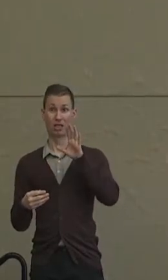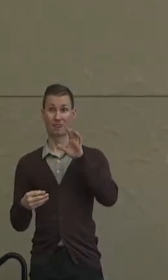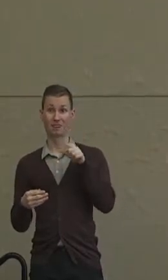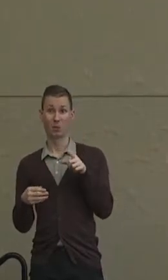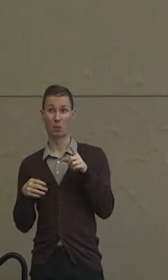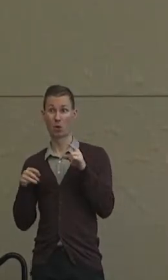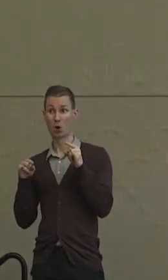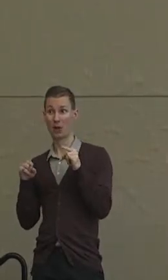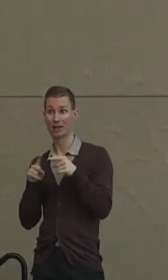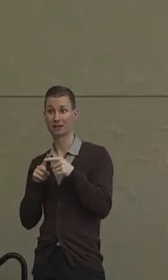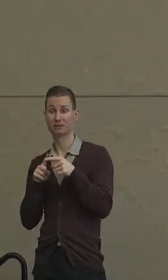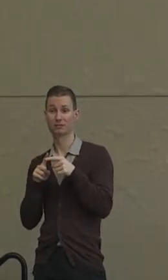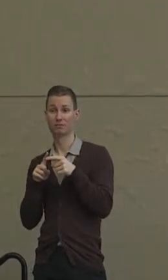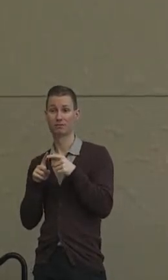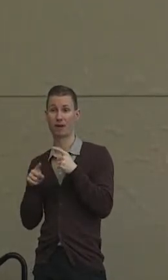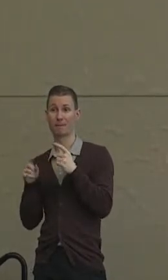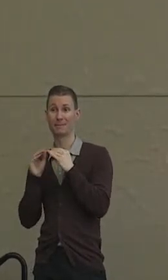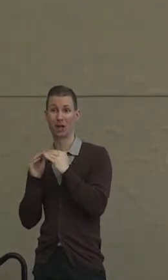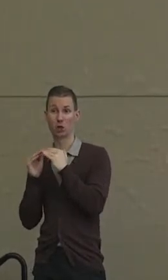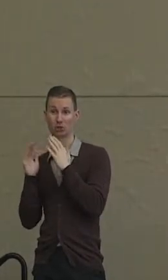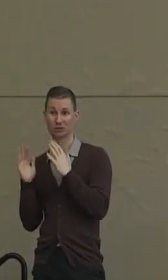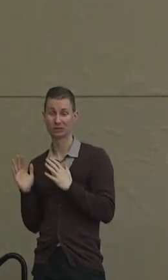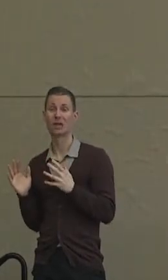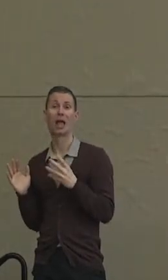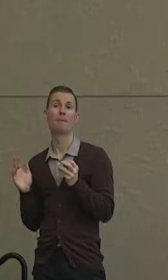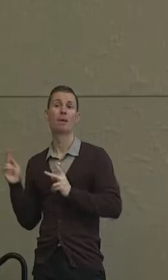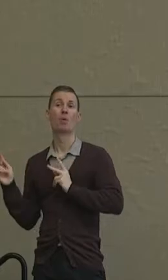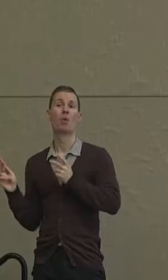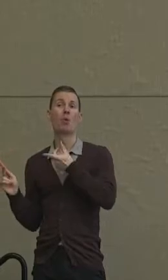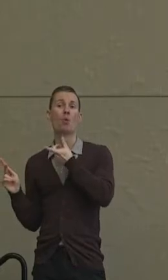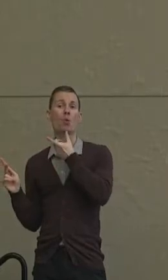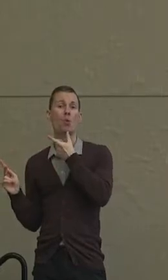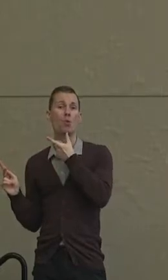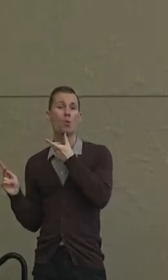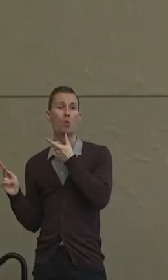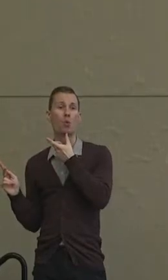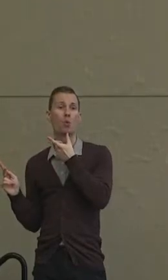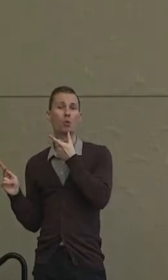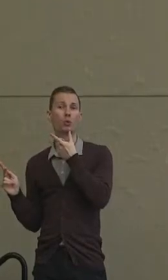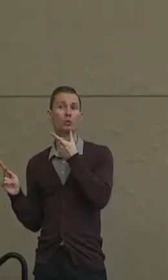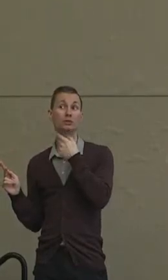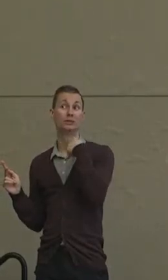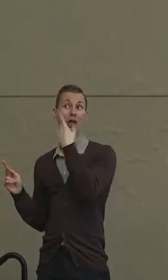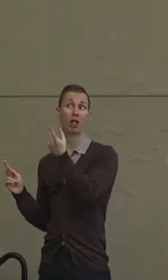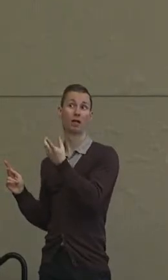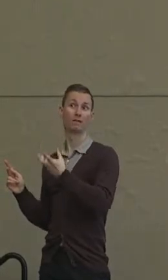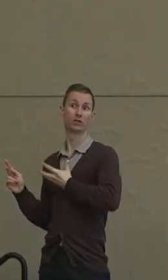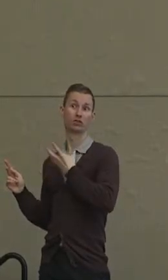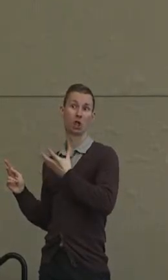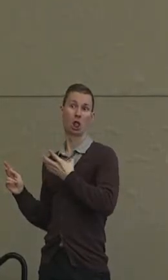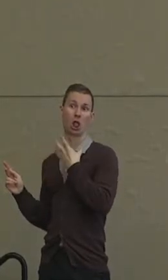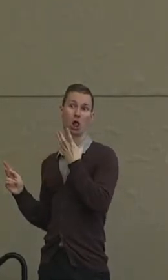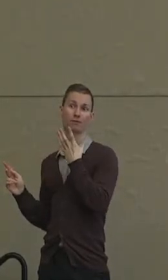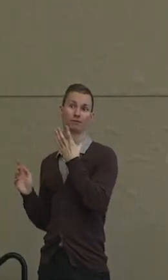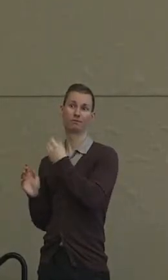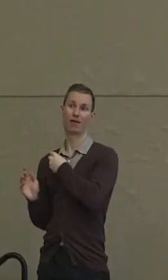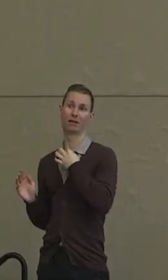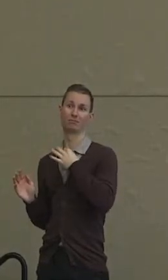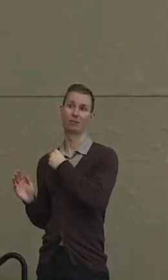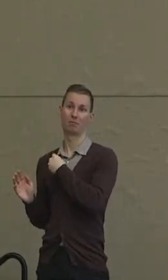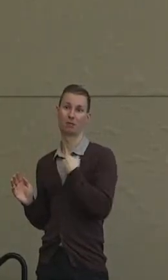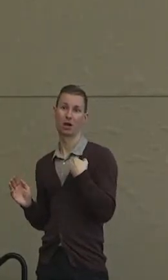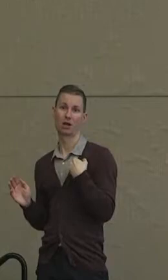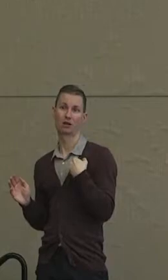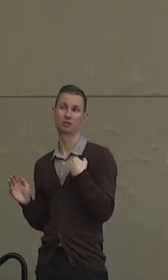harassed by their peers and people telling official people, faculty members, and them